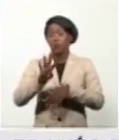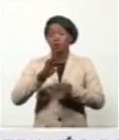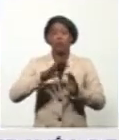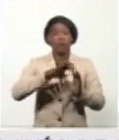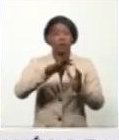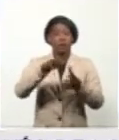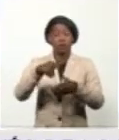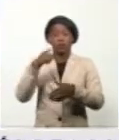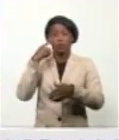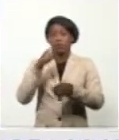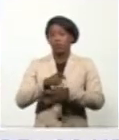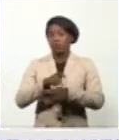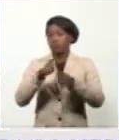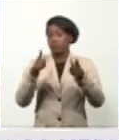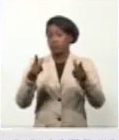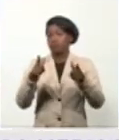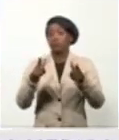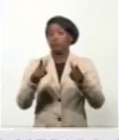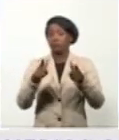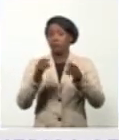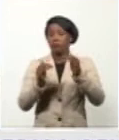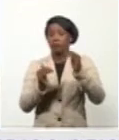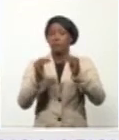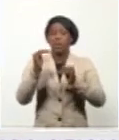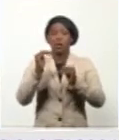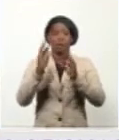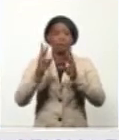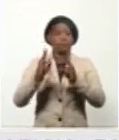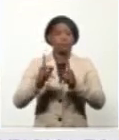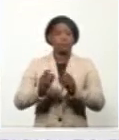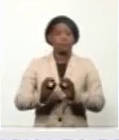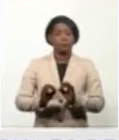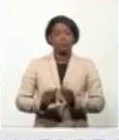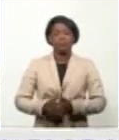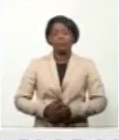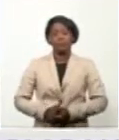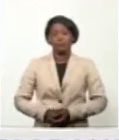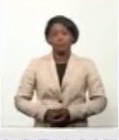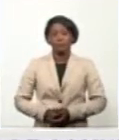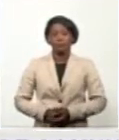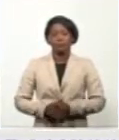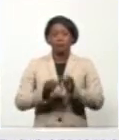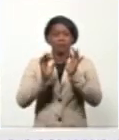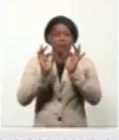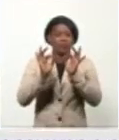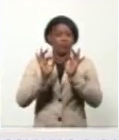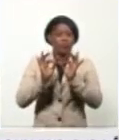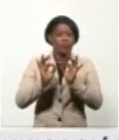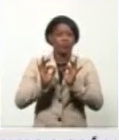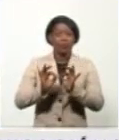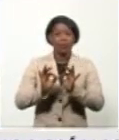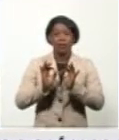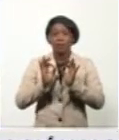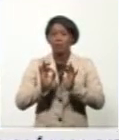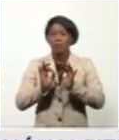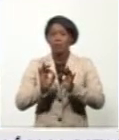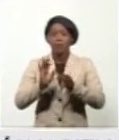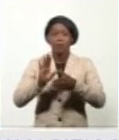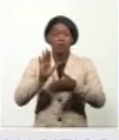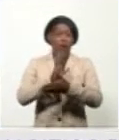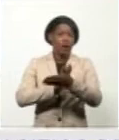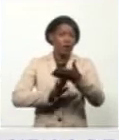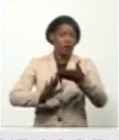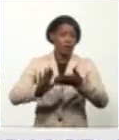6.42%. Remember that we had said that the figure for the Americas region was of 5.84. That of the world is a